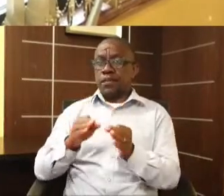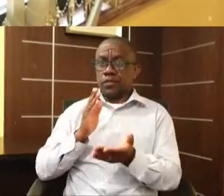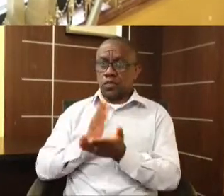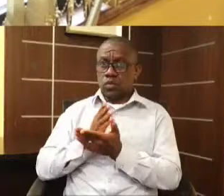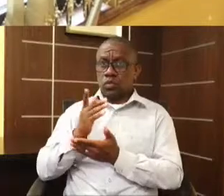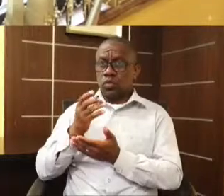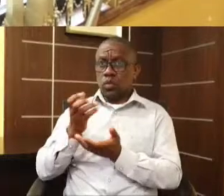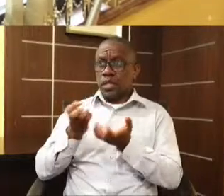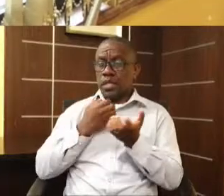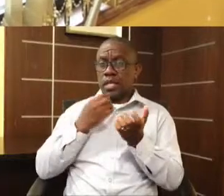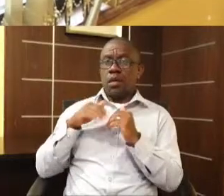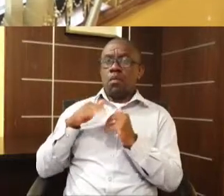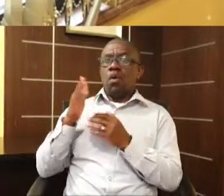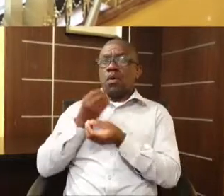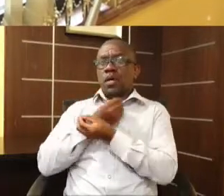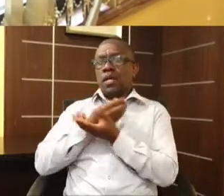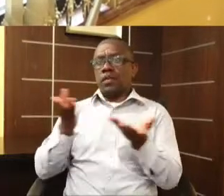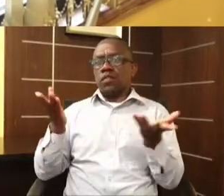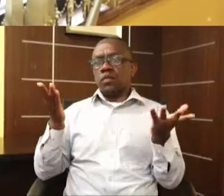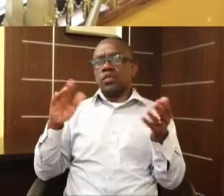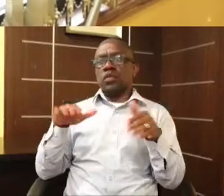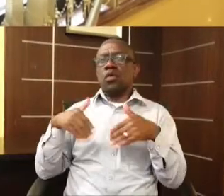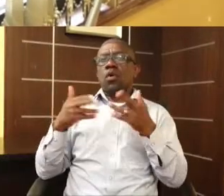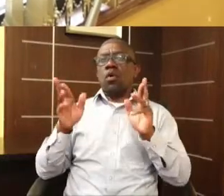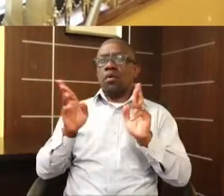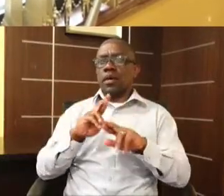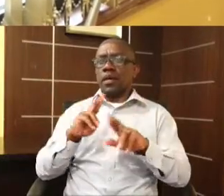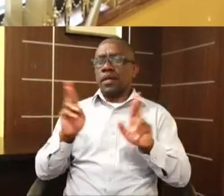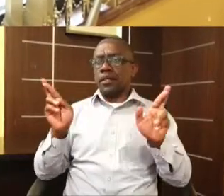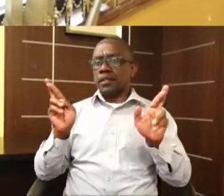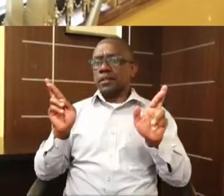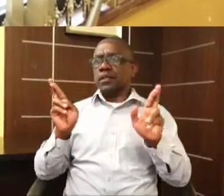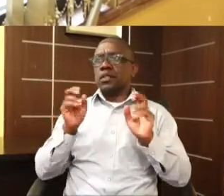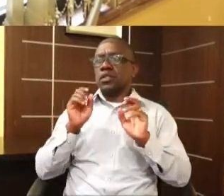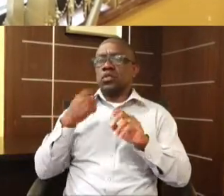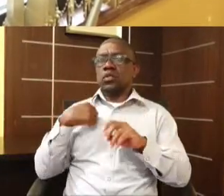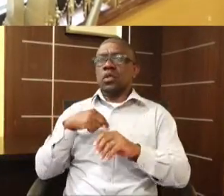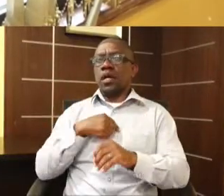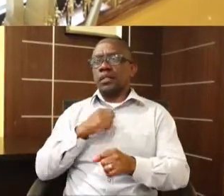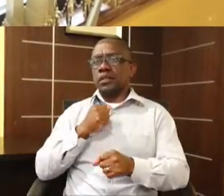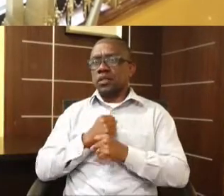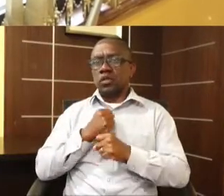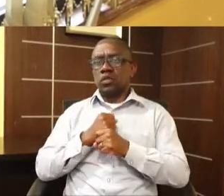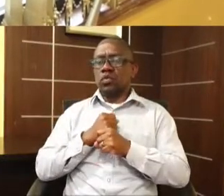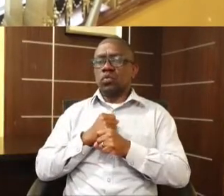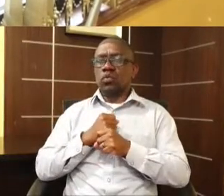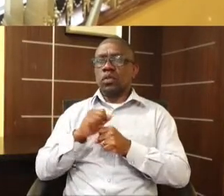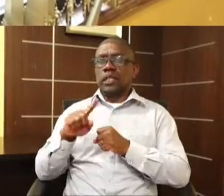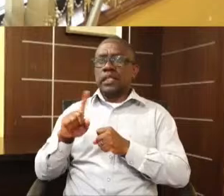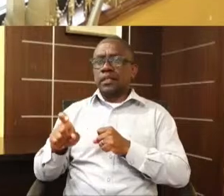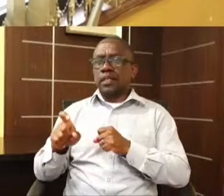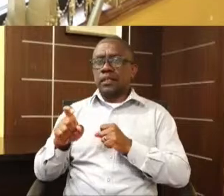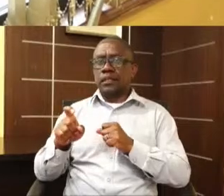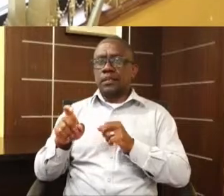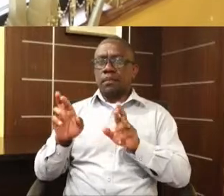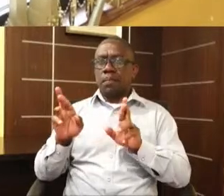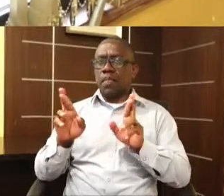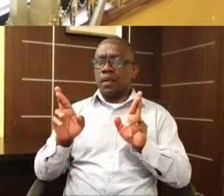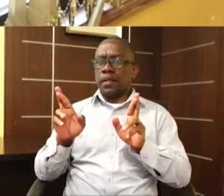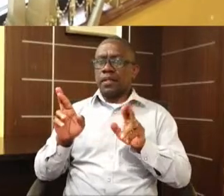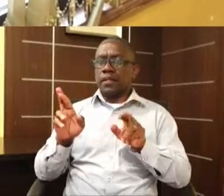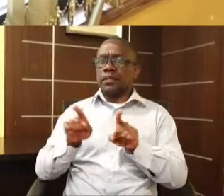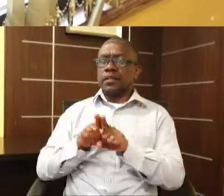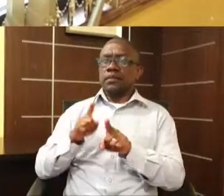you need more information, or like if you're ready. So we do test level of readiness. So because we